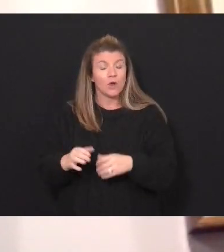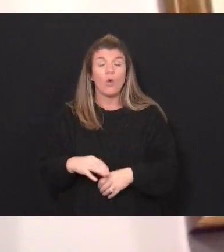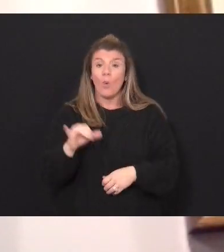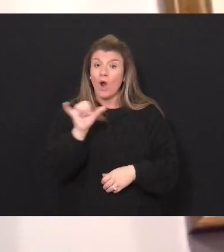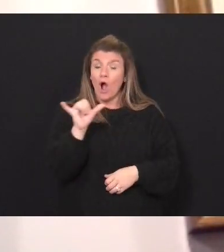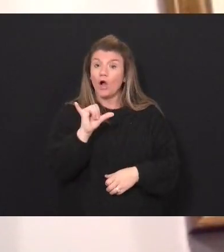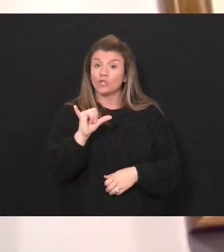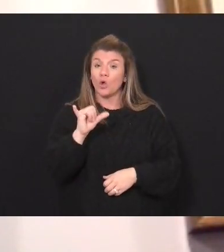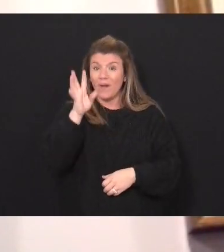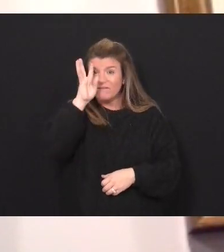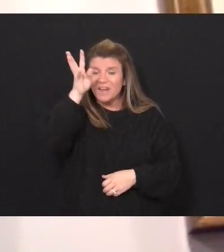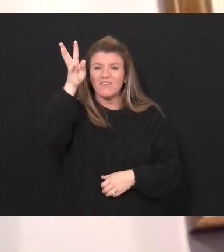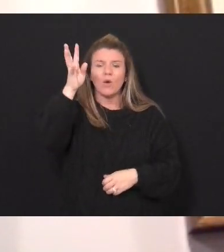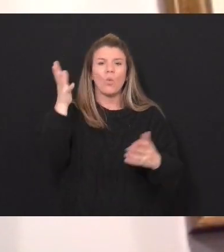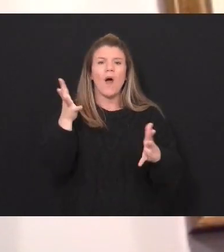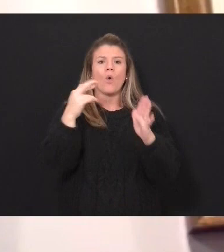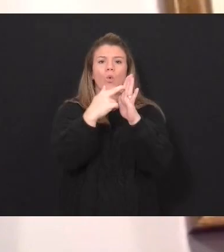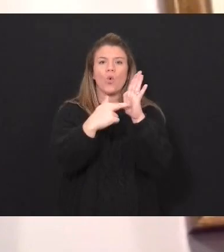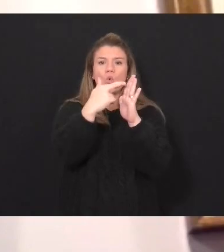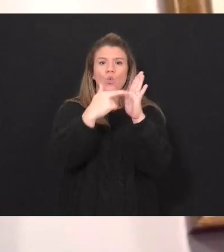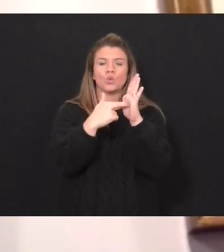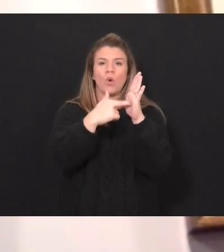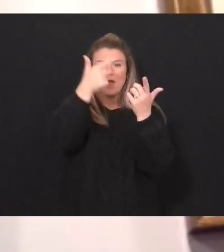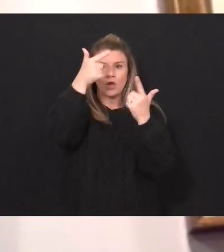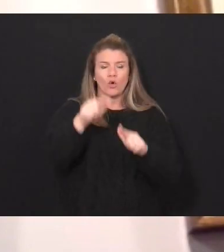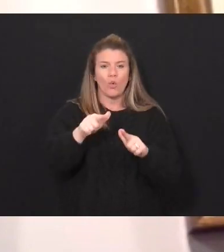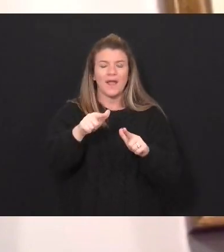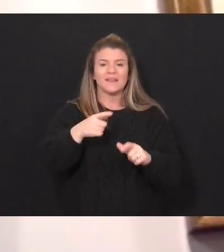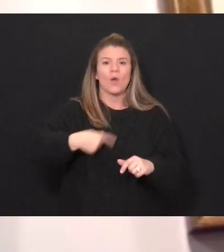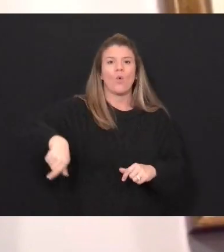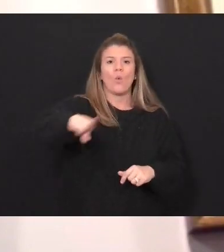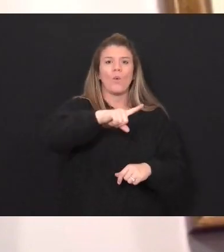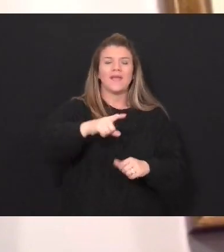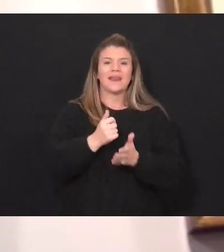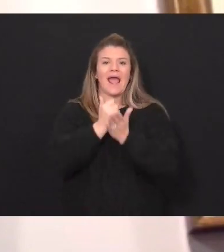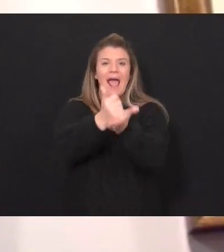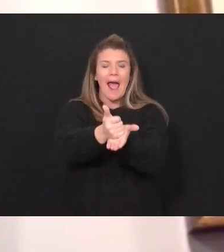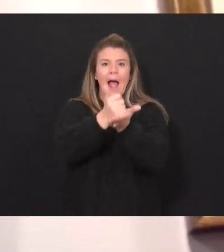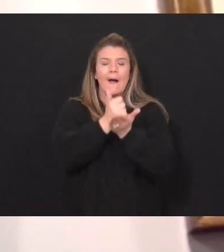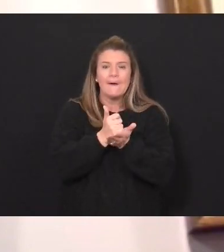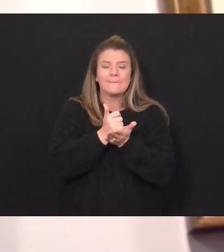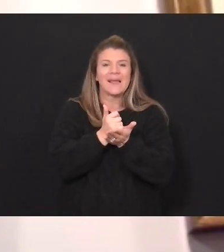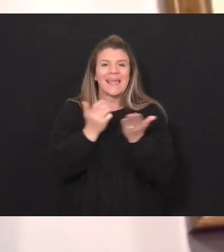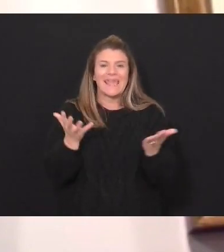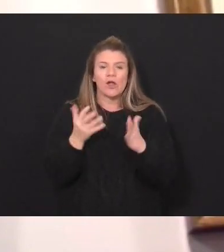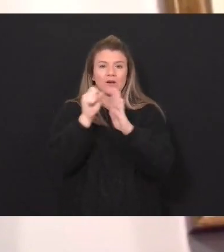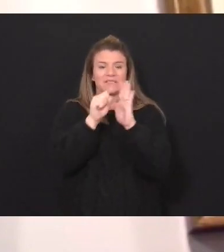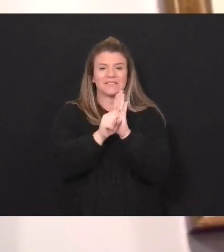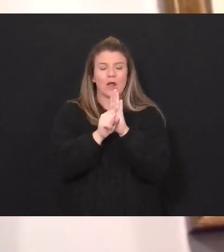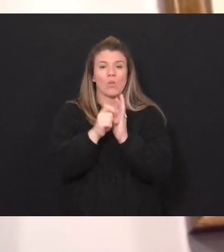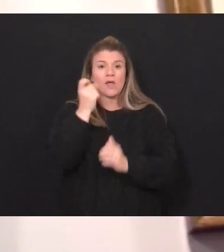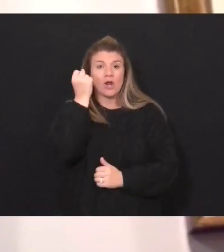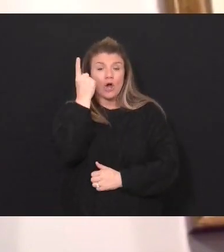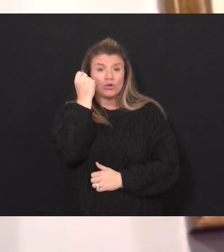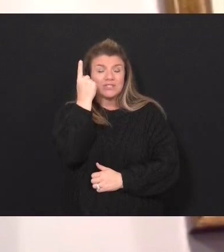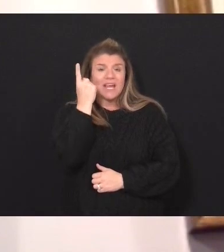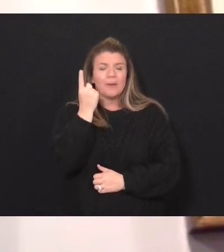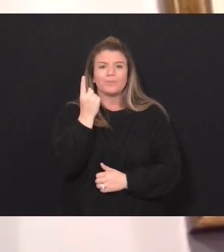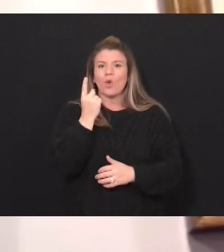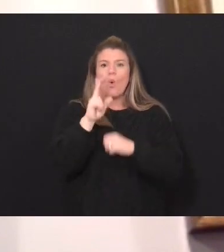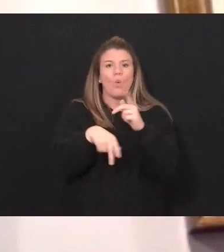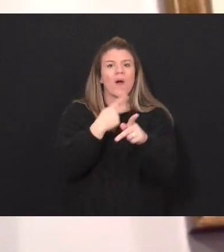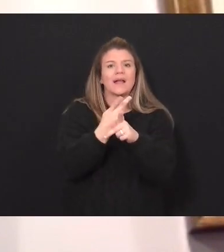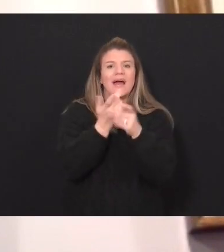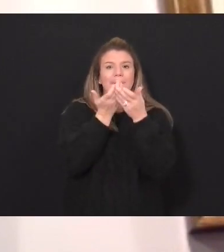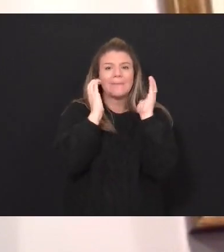upon rules that then start to help all of us in the state understand where what kind of mask